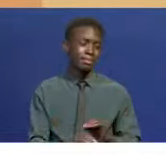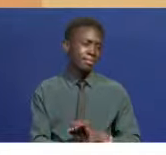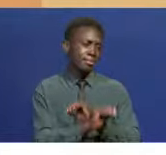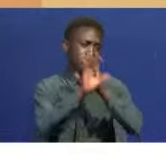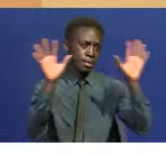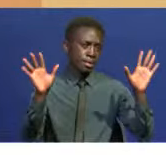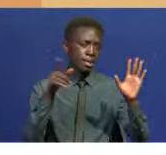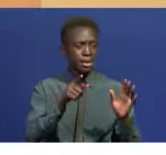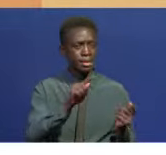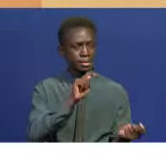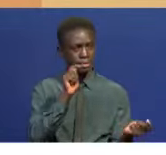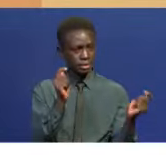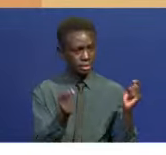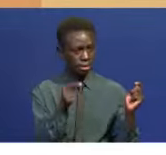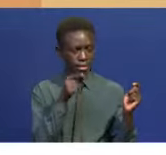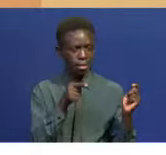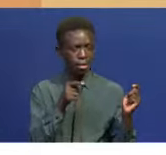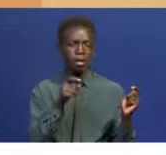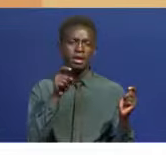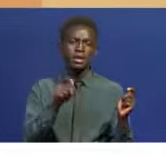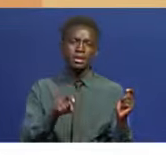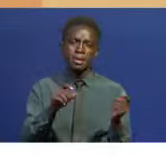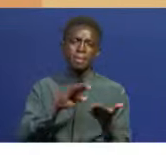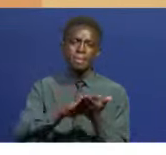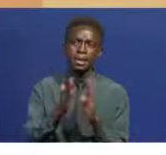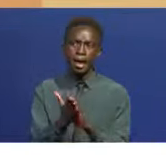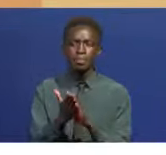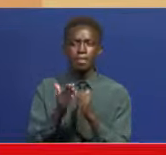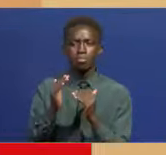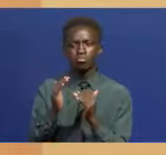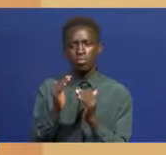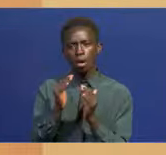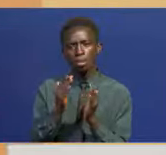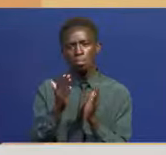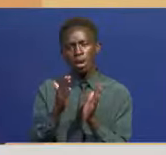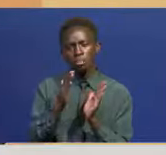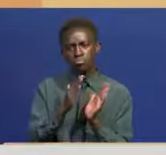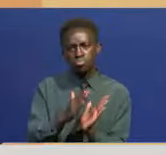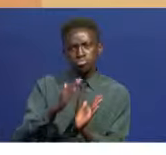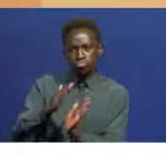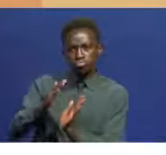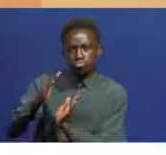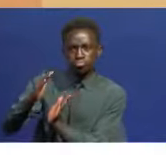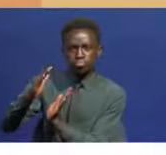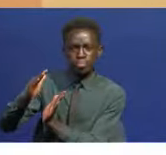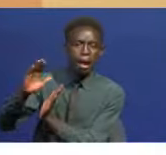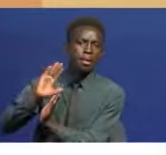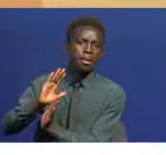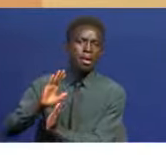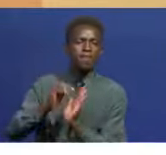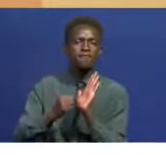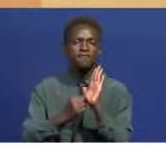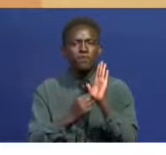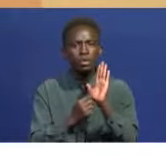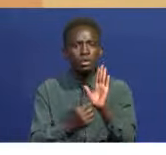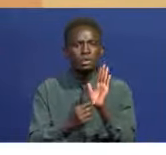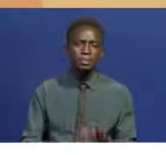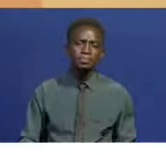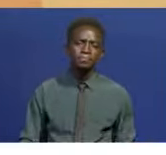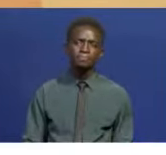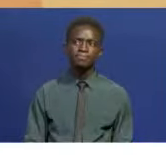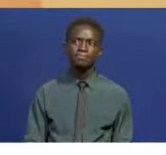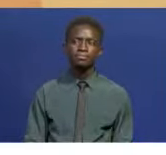have been progressive. Not this one here, this one here, this one. We be progressive. For example, take a look at the contracts